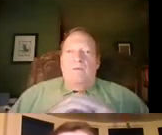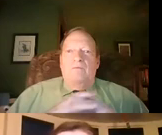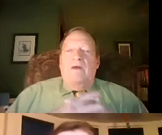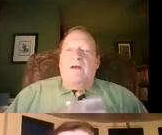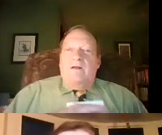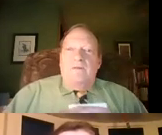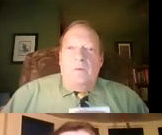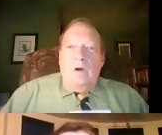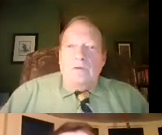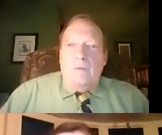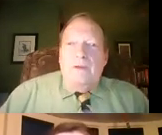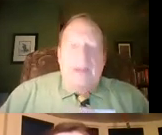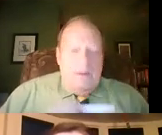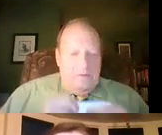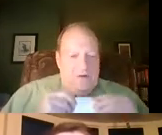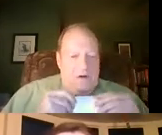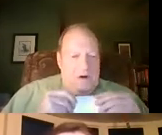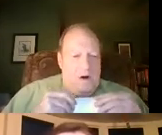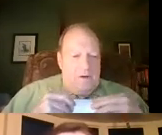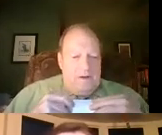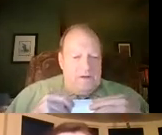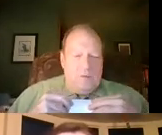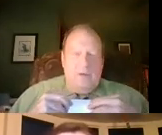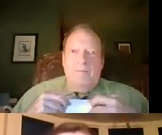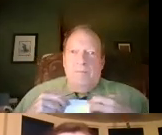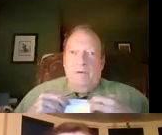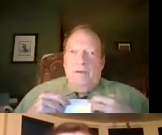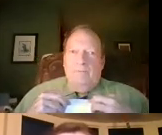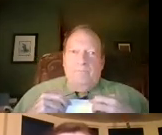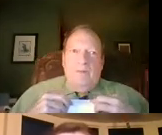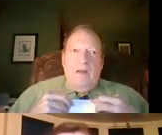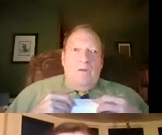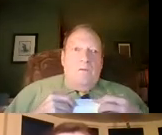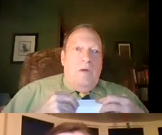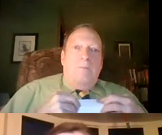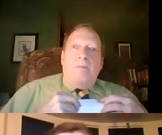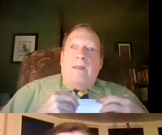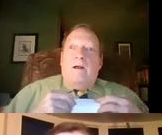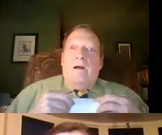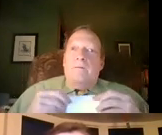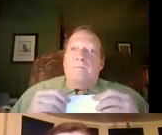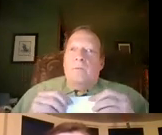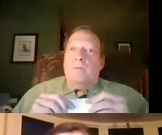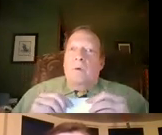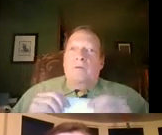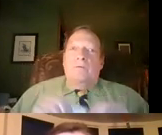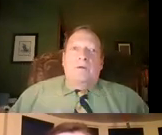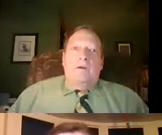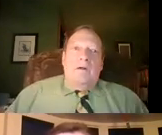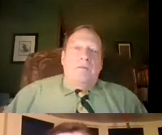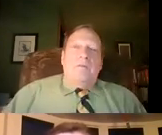come out of the liberal arts building, out of our history building. Well,